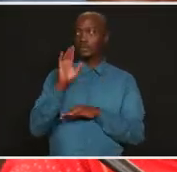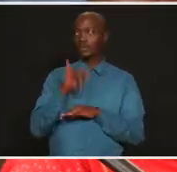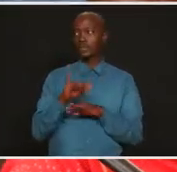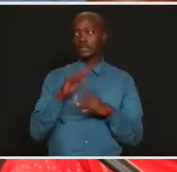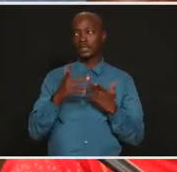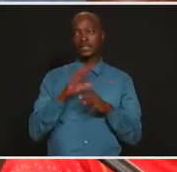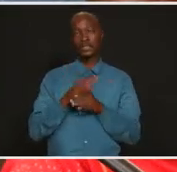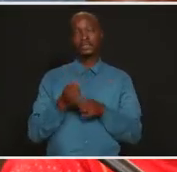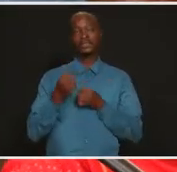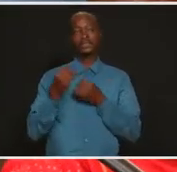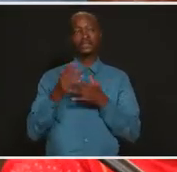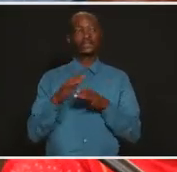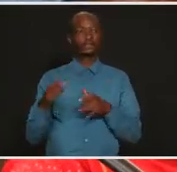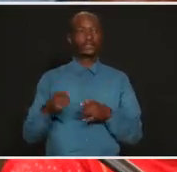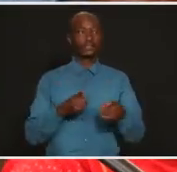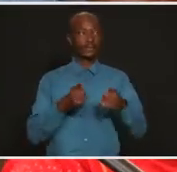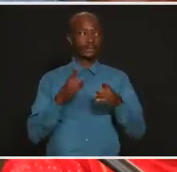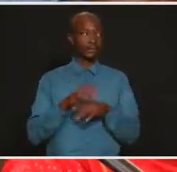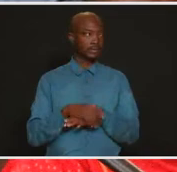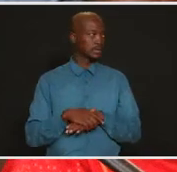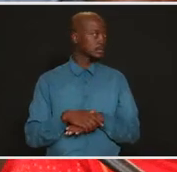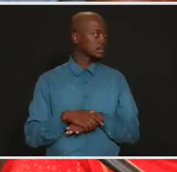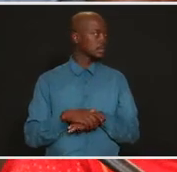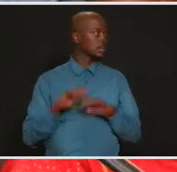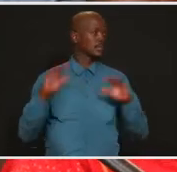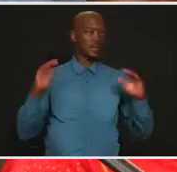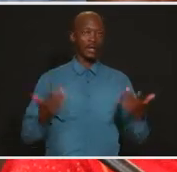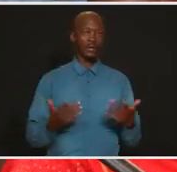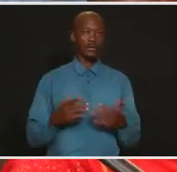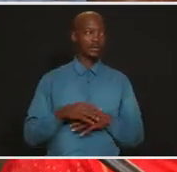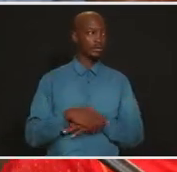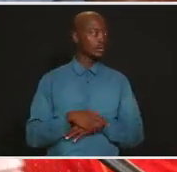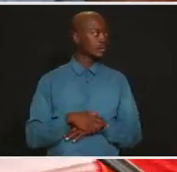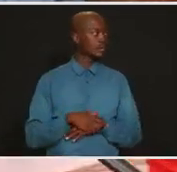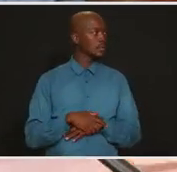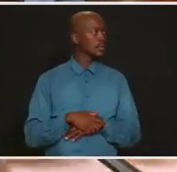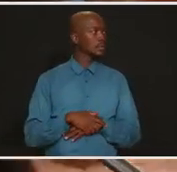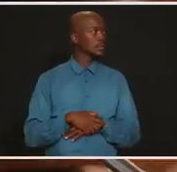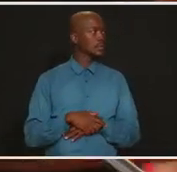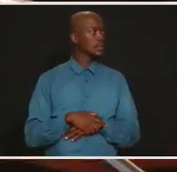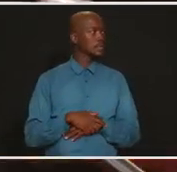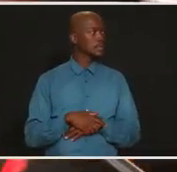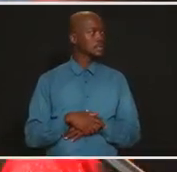give a direction of how some of the things need to be implemented